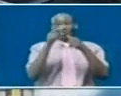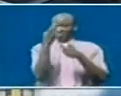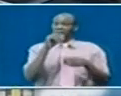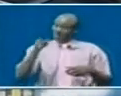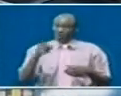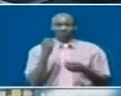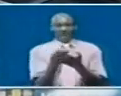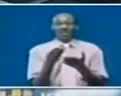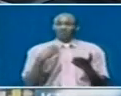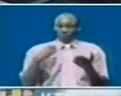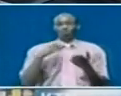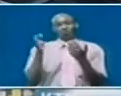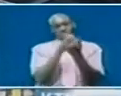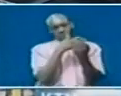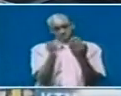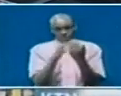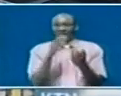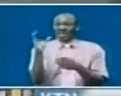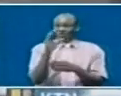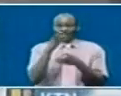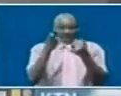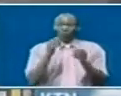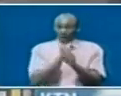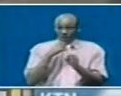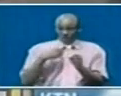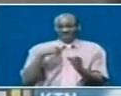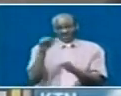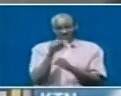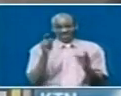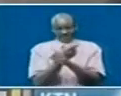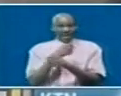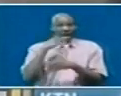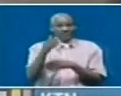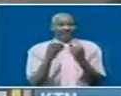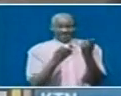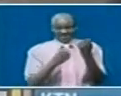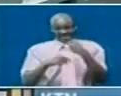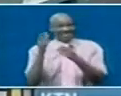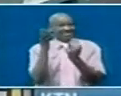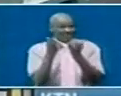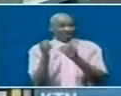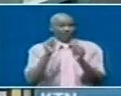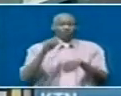shillings. To woo customers even further, the car dealer is working on a robust after-sales service plan to